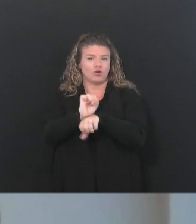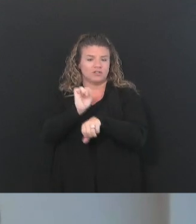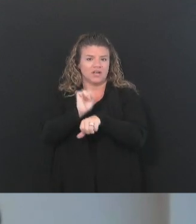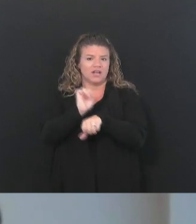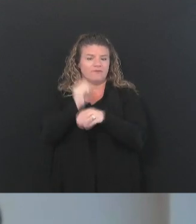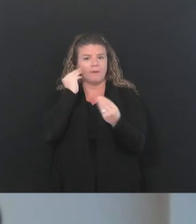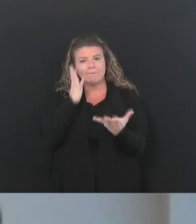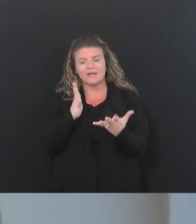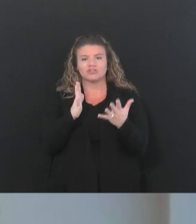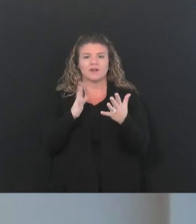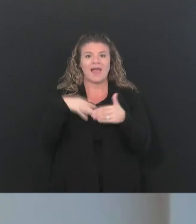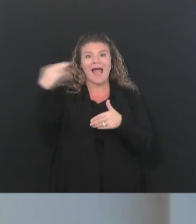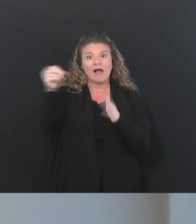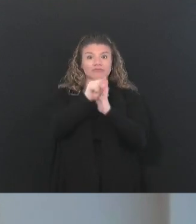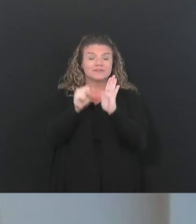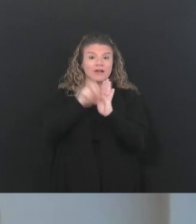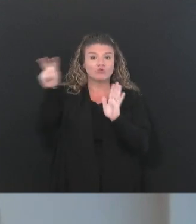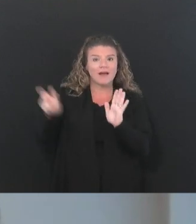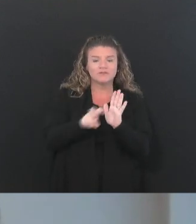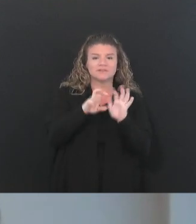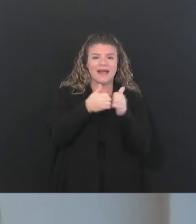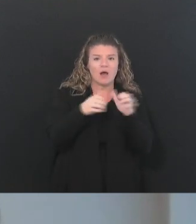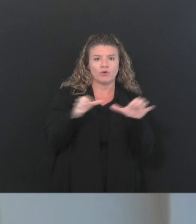information on out-of-state travelers and more.